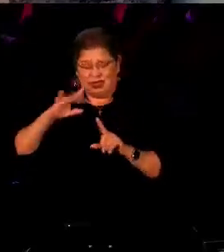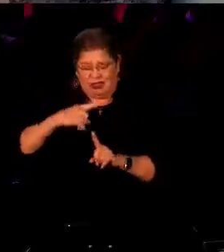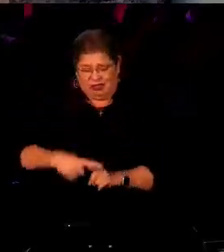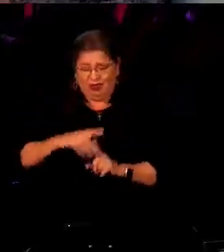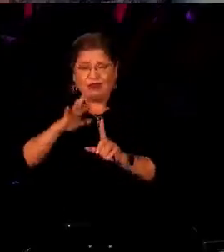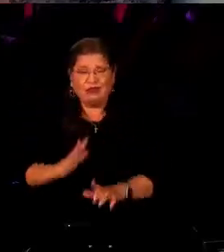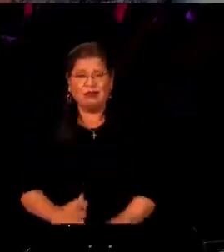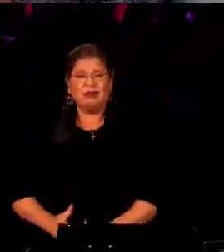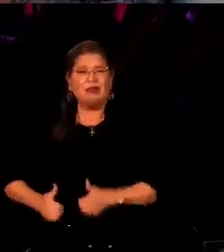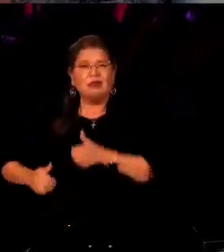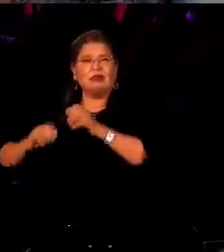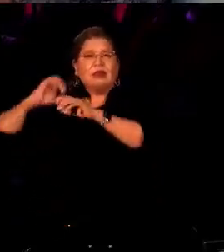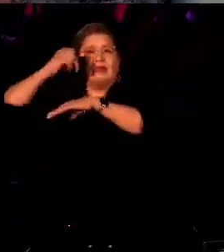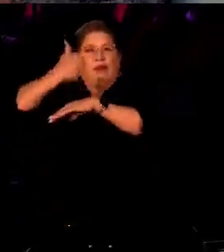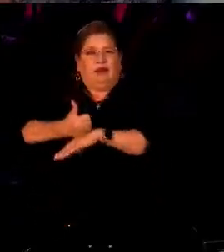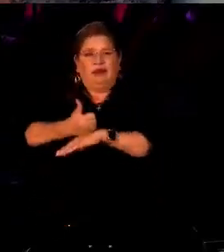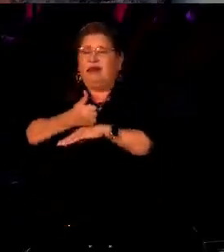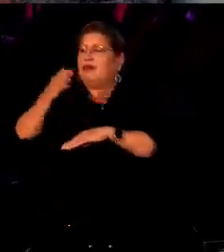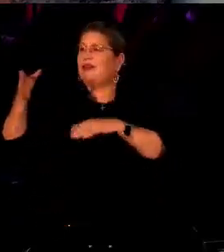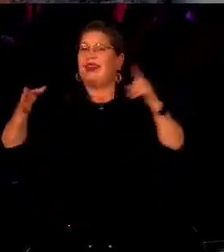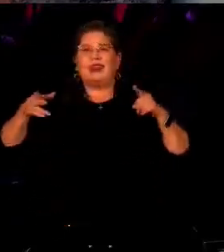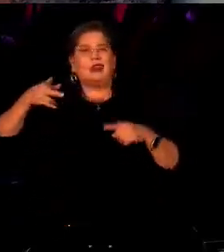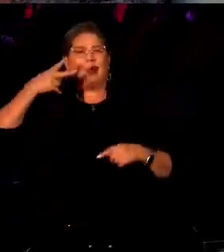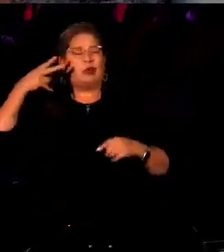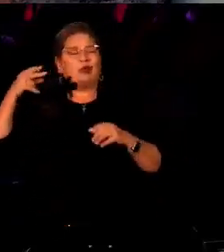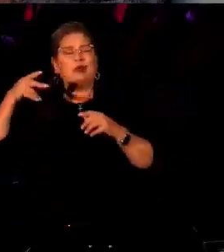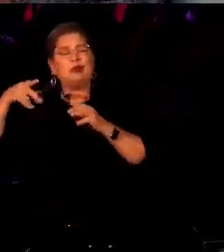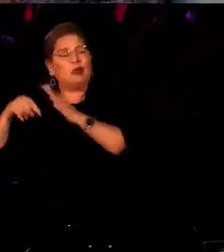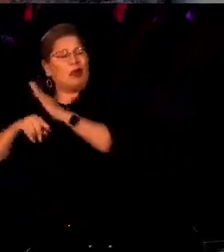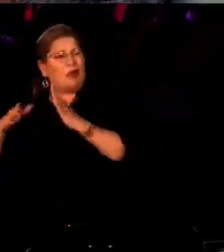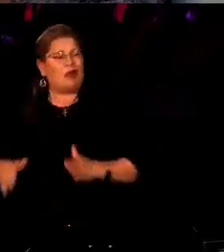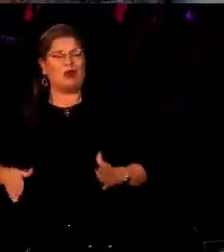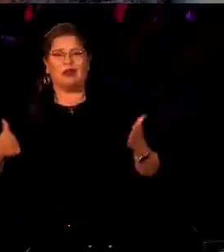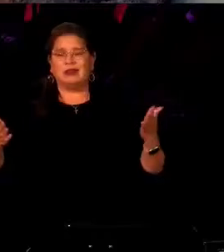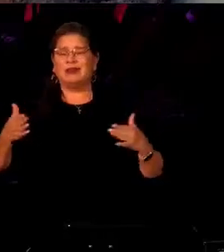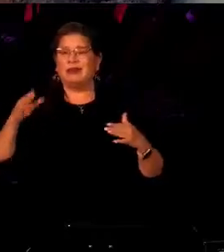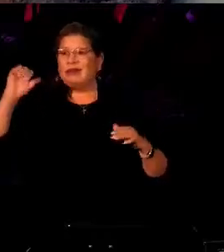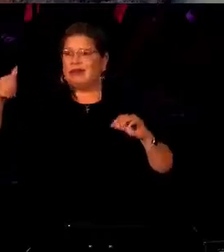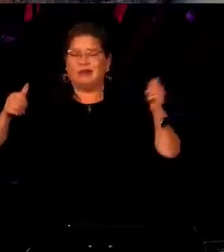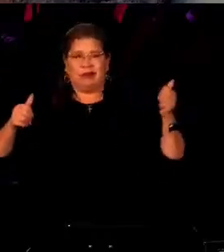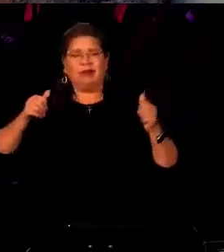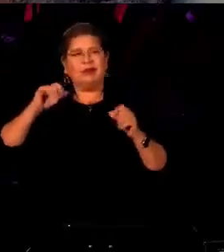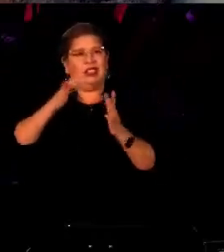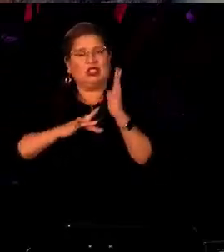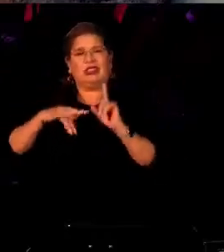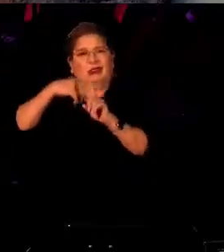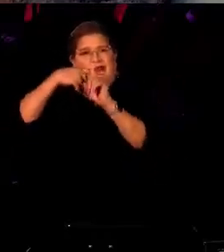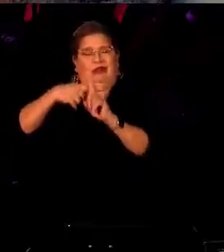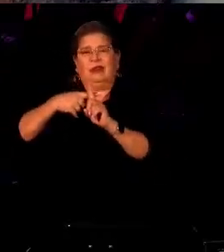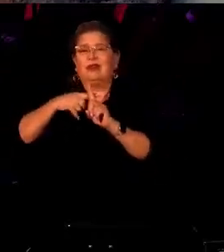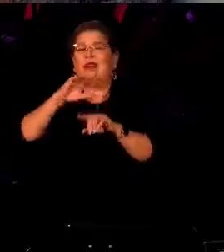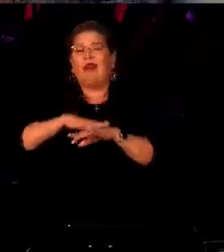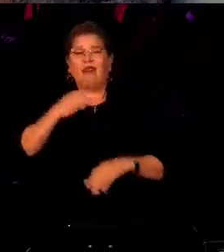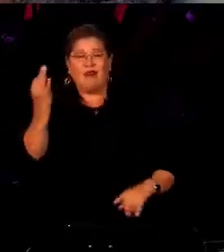up next to criminals. It's Friday. But let me tell you